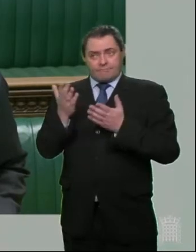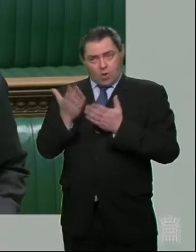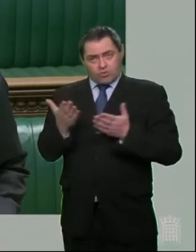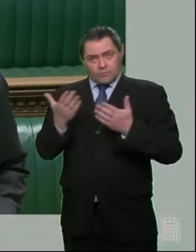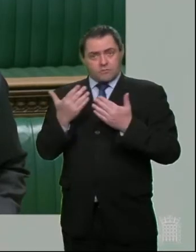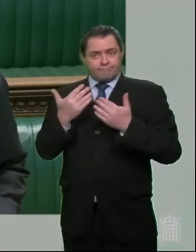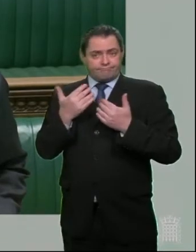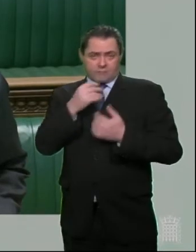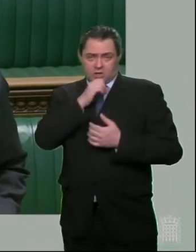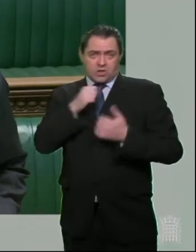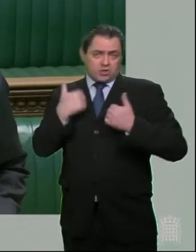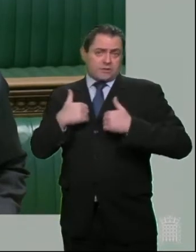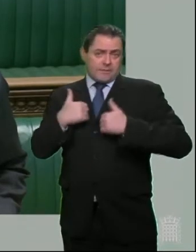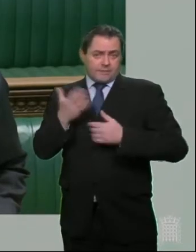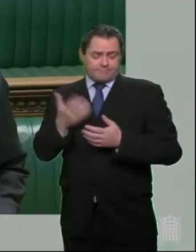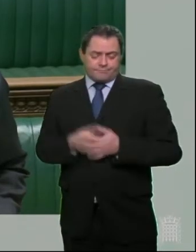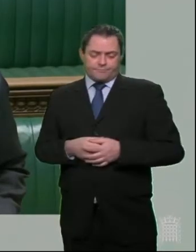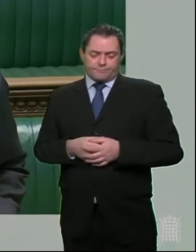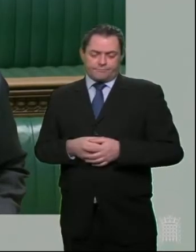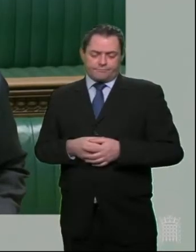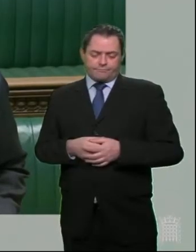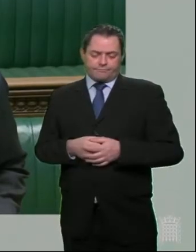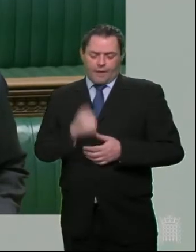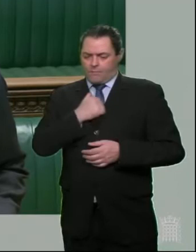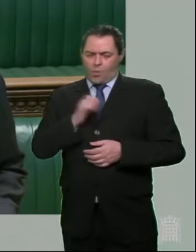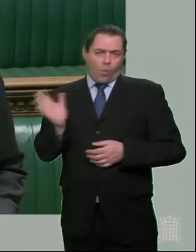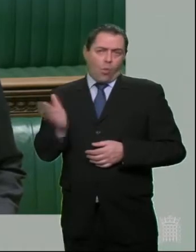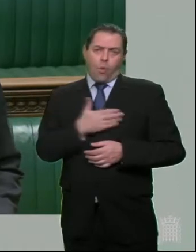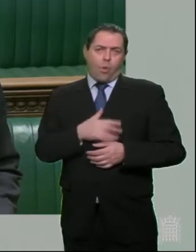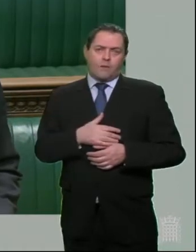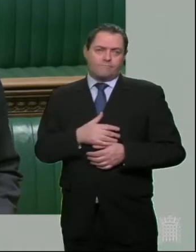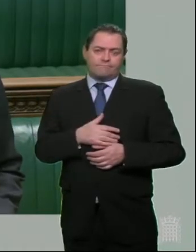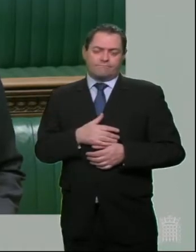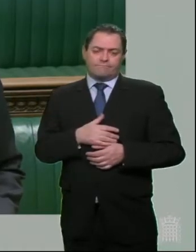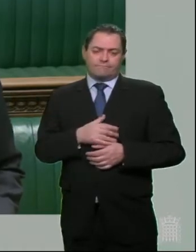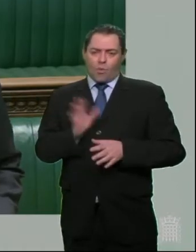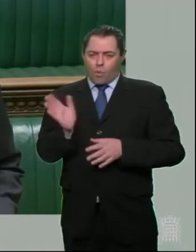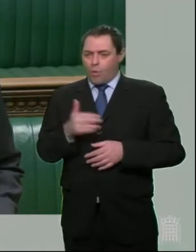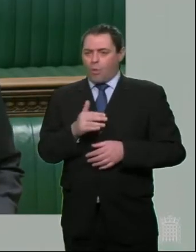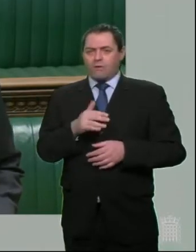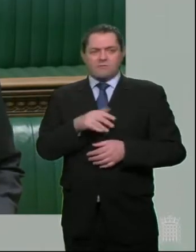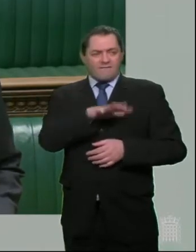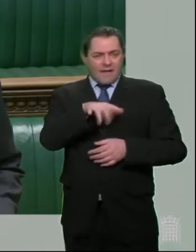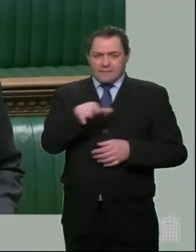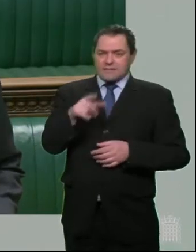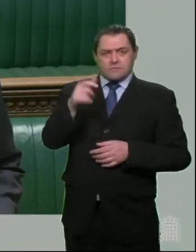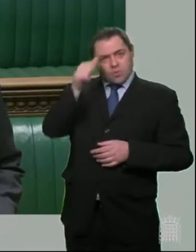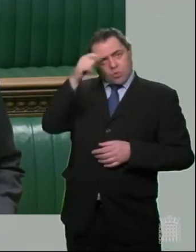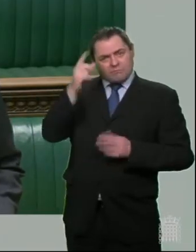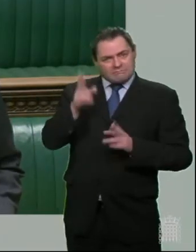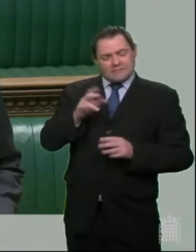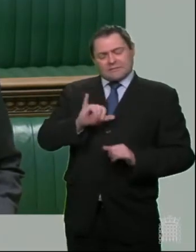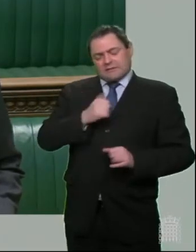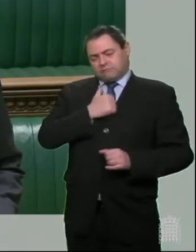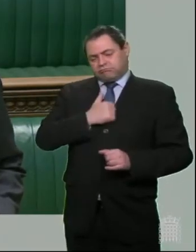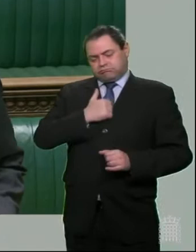in this pandemic, and we share the grief of all those who have been bereaved, Mr. Speaker. And